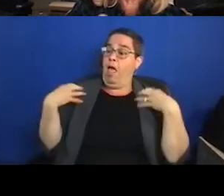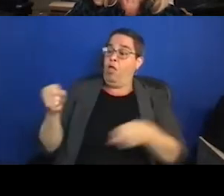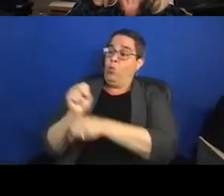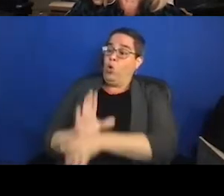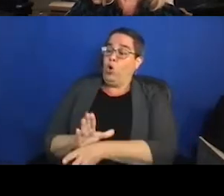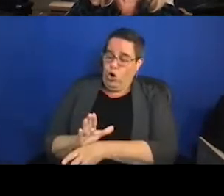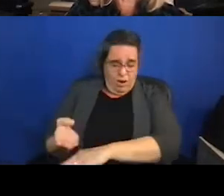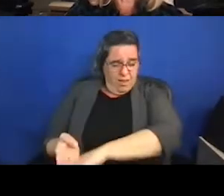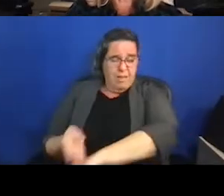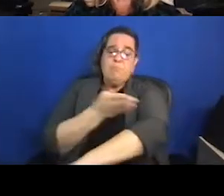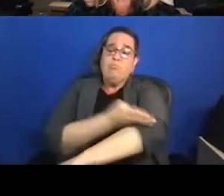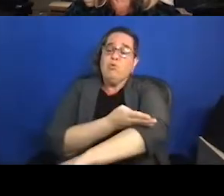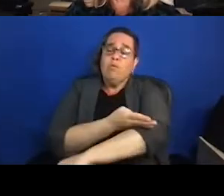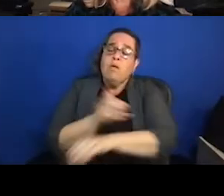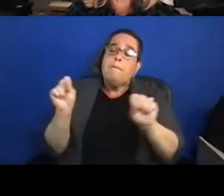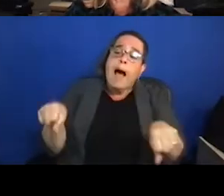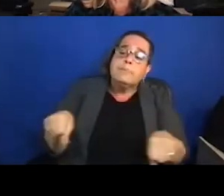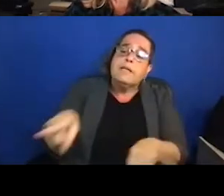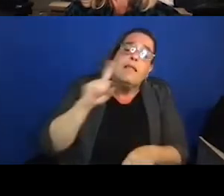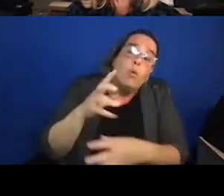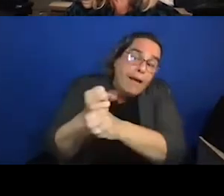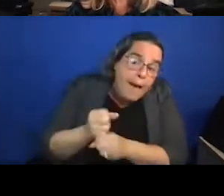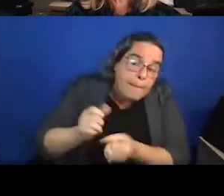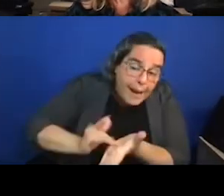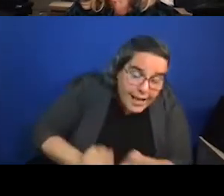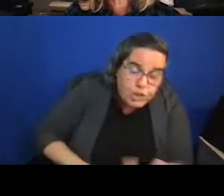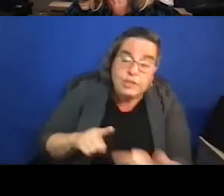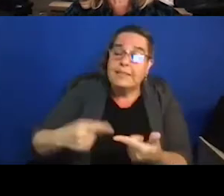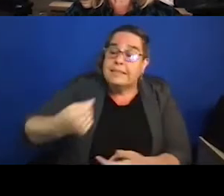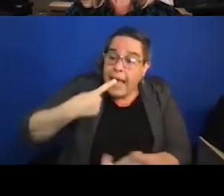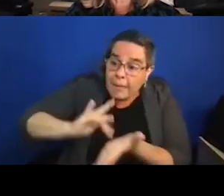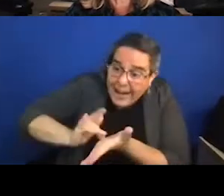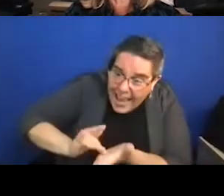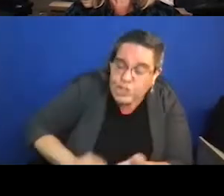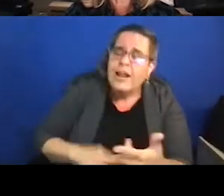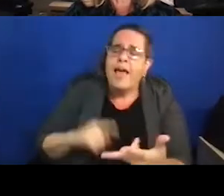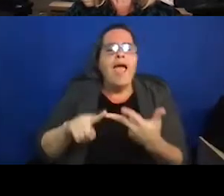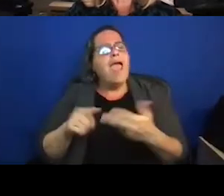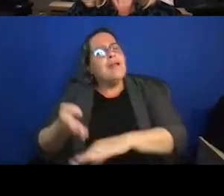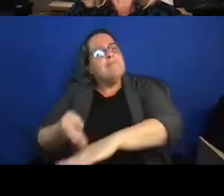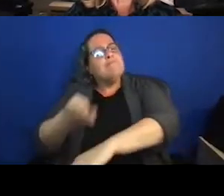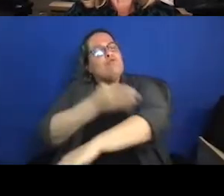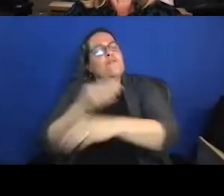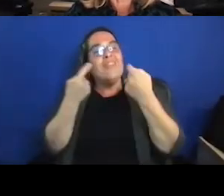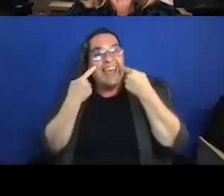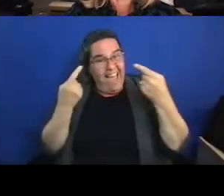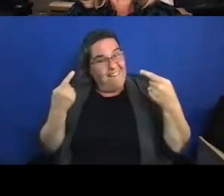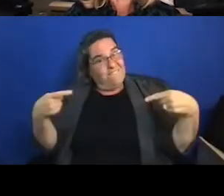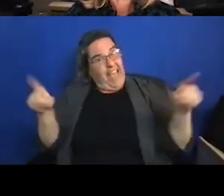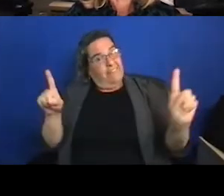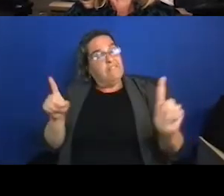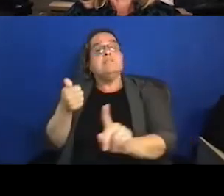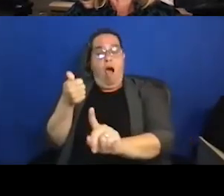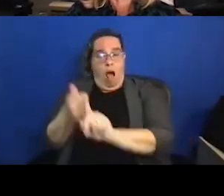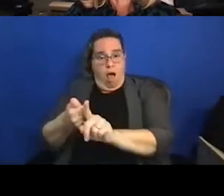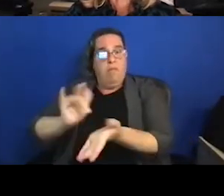abstinence rates. So, and then finally, in a sort of an exploratory analysis, we find that the CHW,